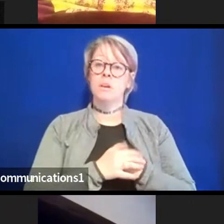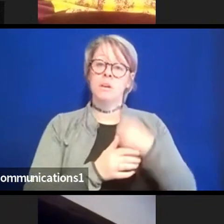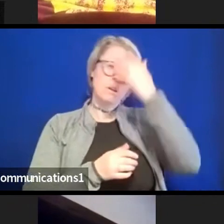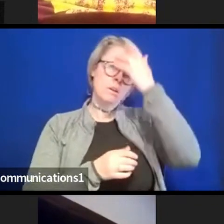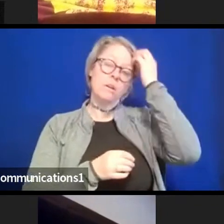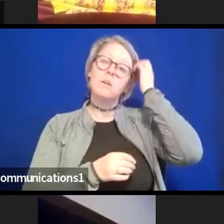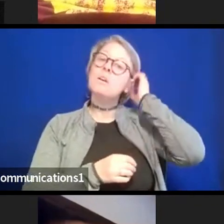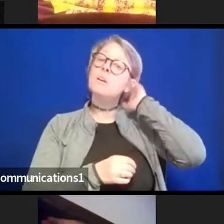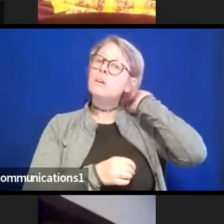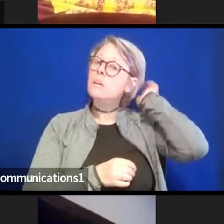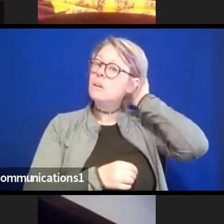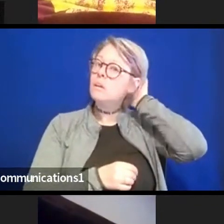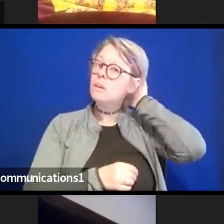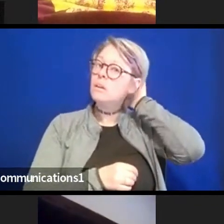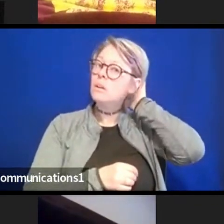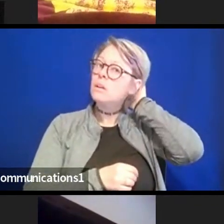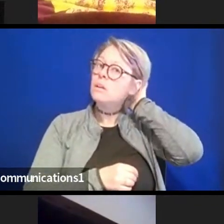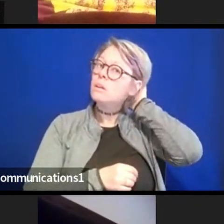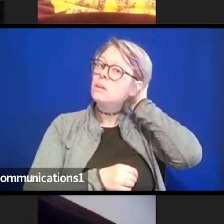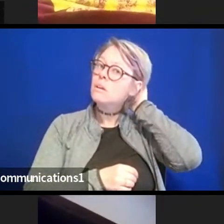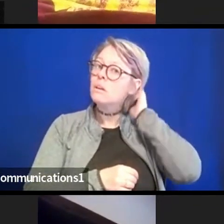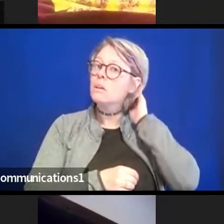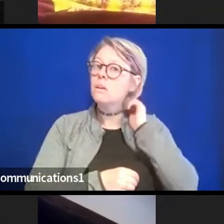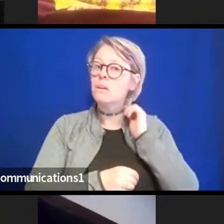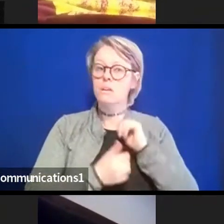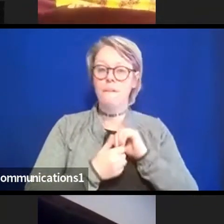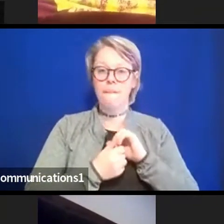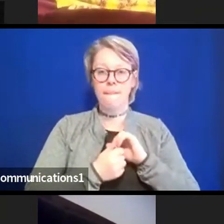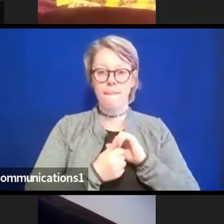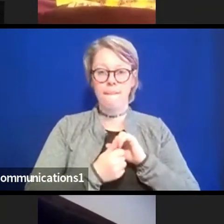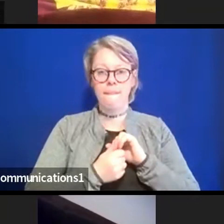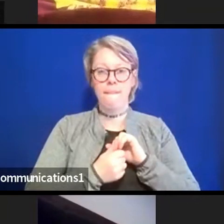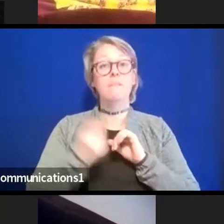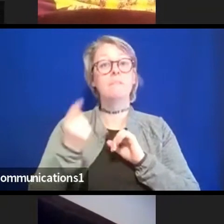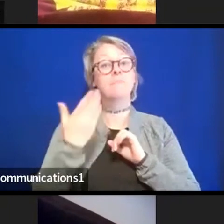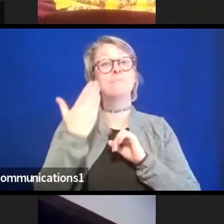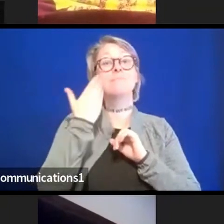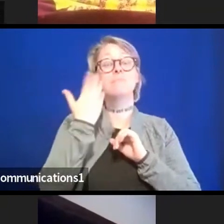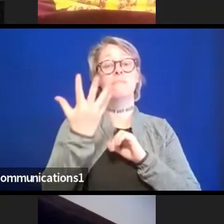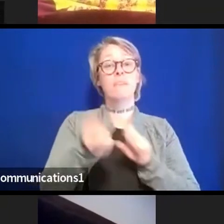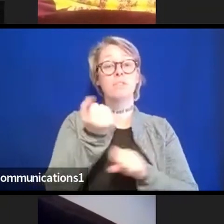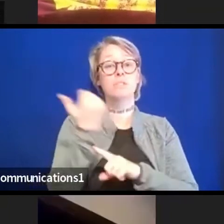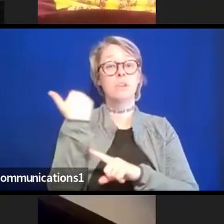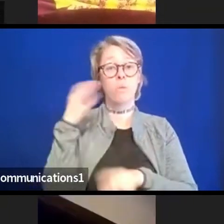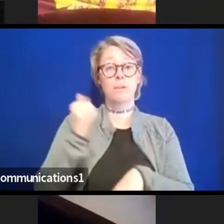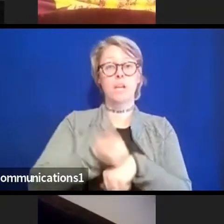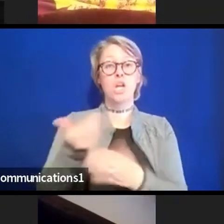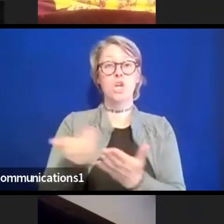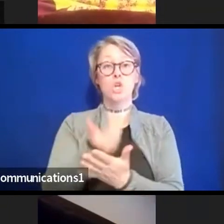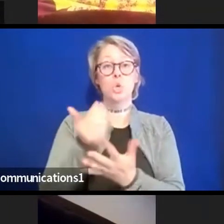the courts added another exception. And that one got into